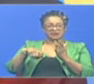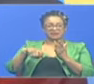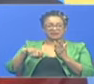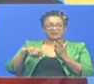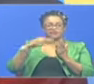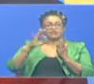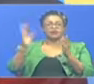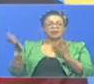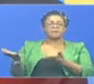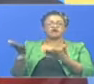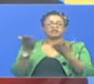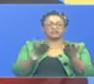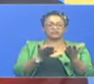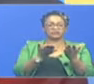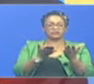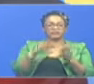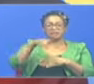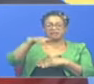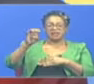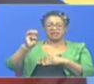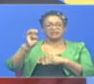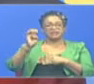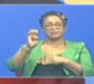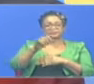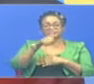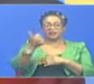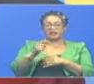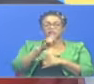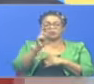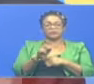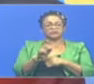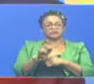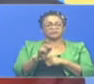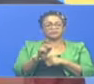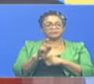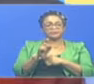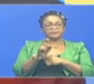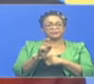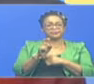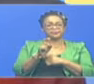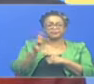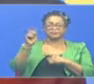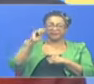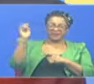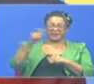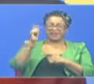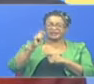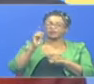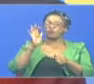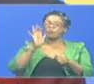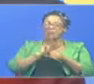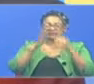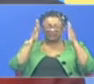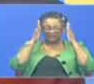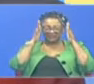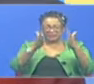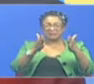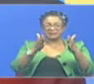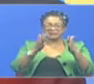the PPEs. And then another question is, the Kenyan government is so much determined by testing the Tanzanians at the